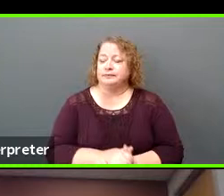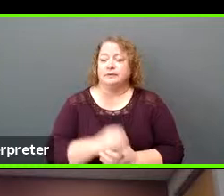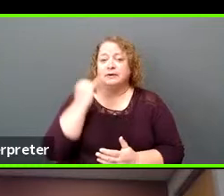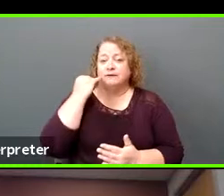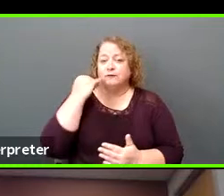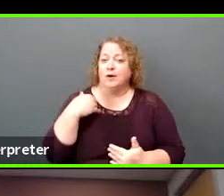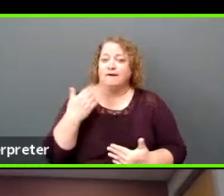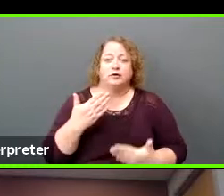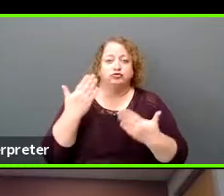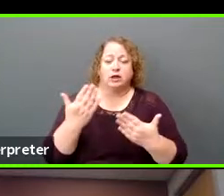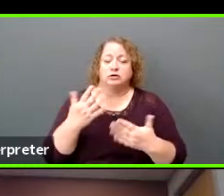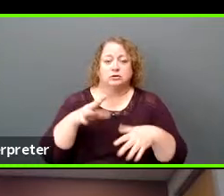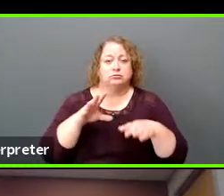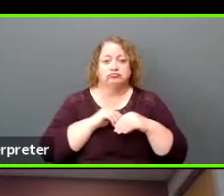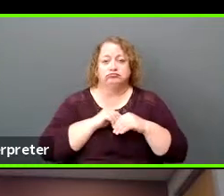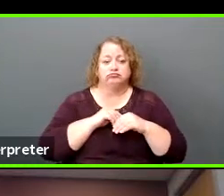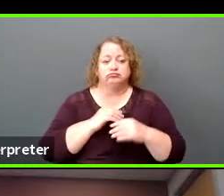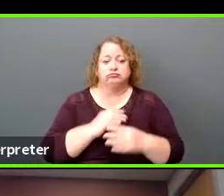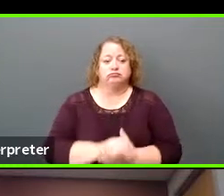If you have suggestions.